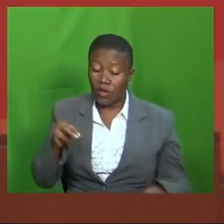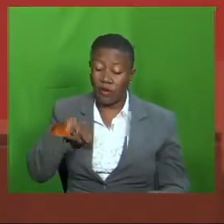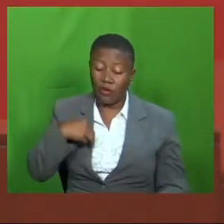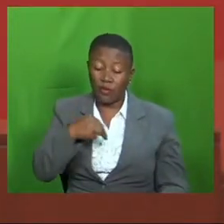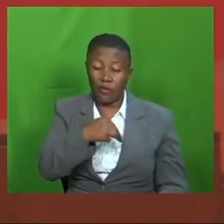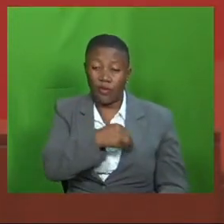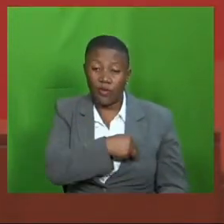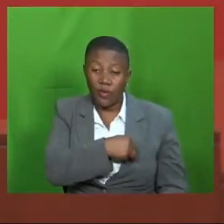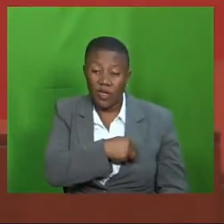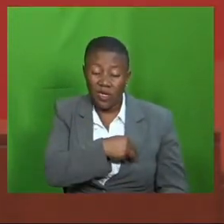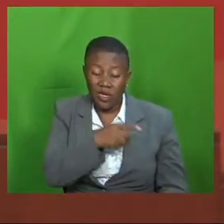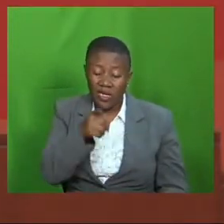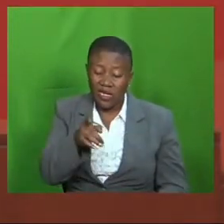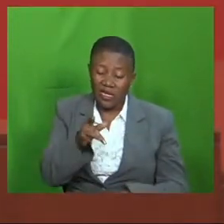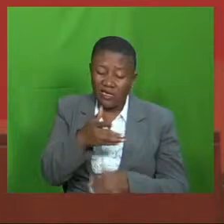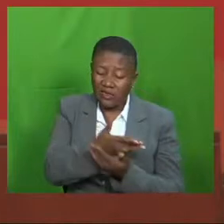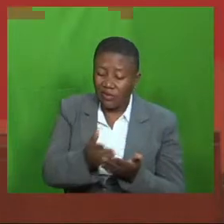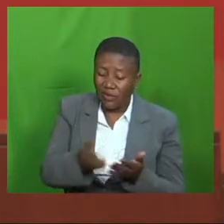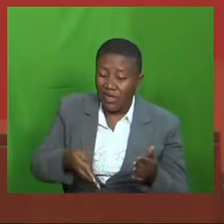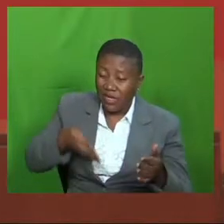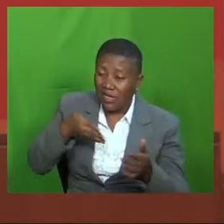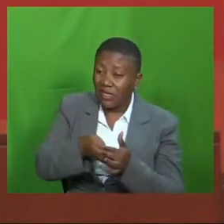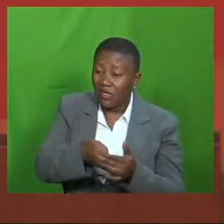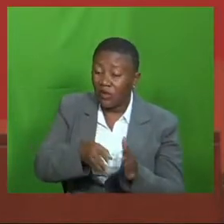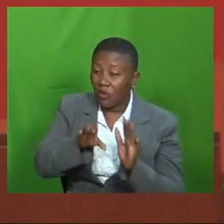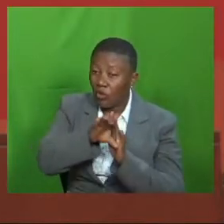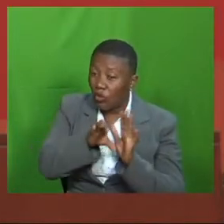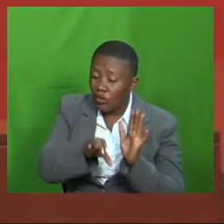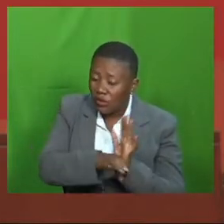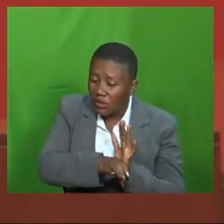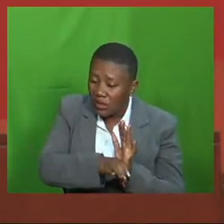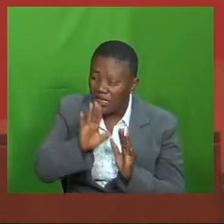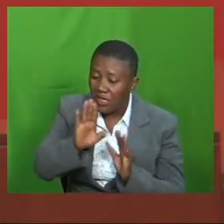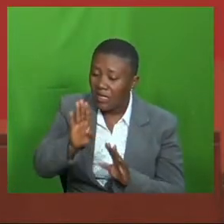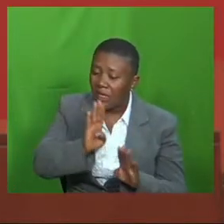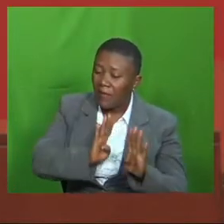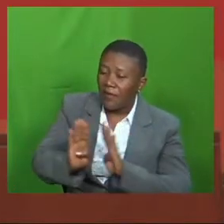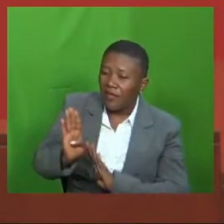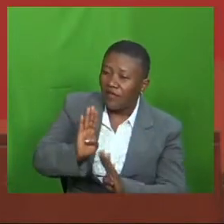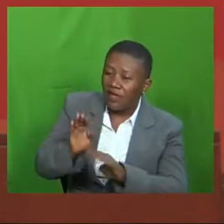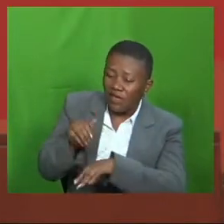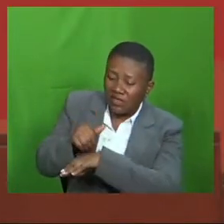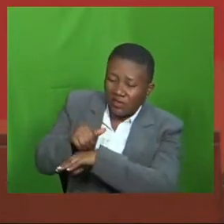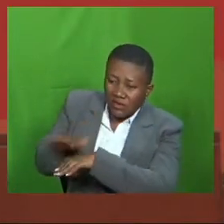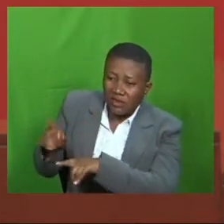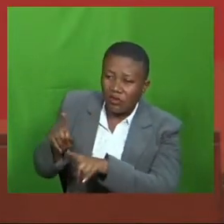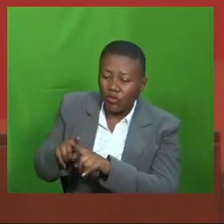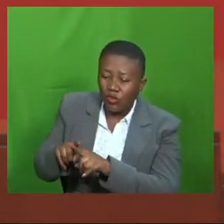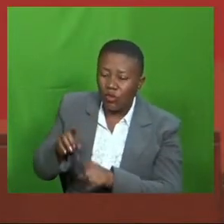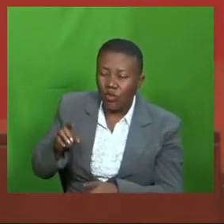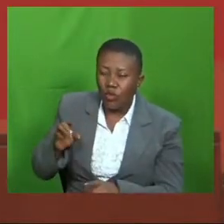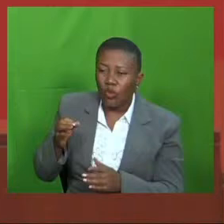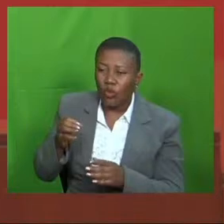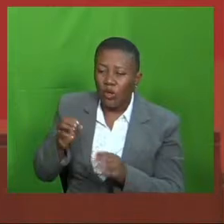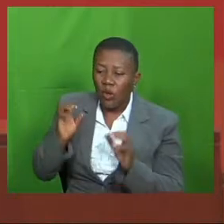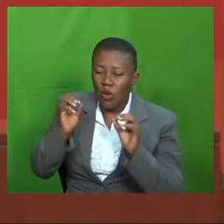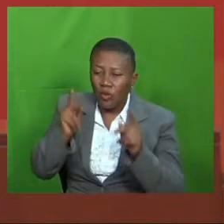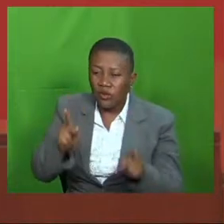of the provision, his conduct is referred to the Committee of Privileges for